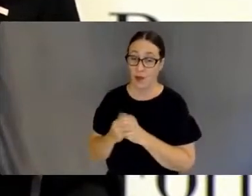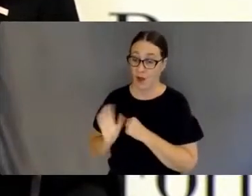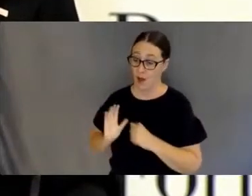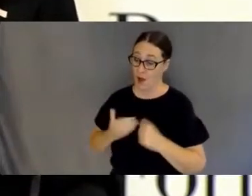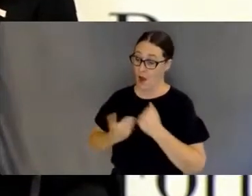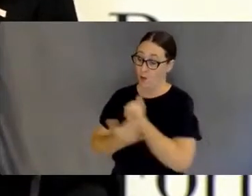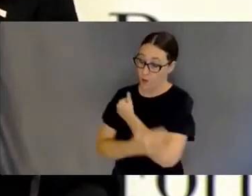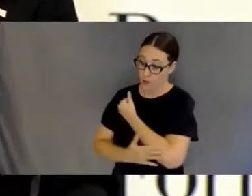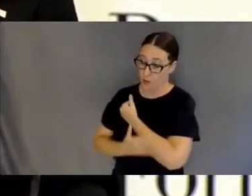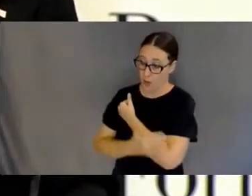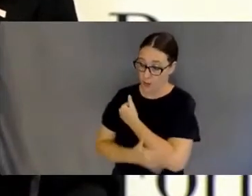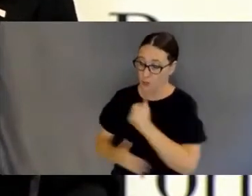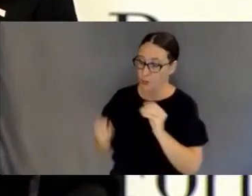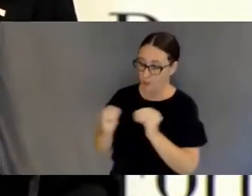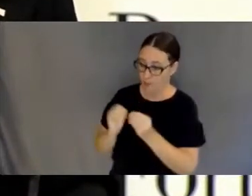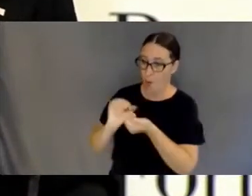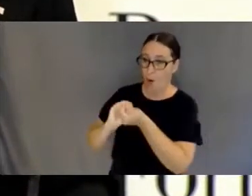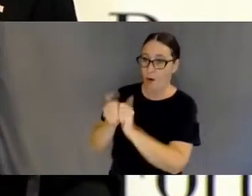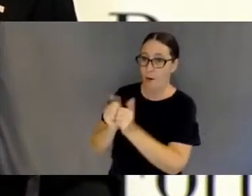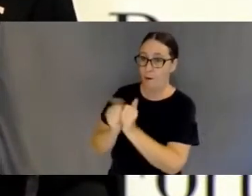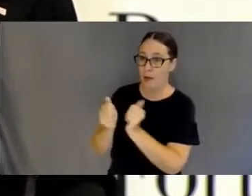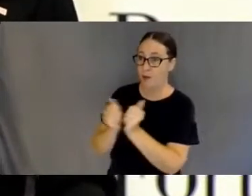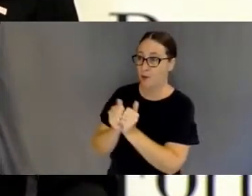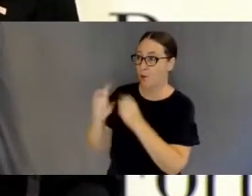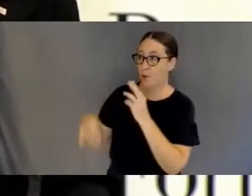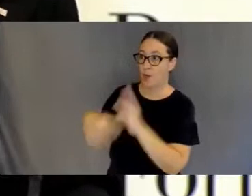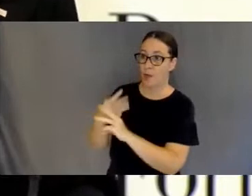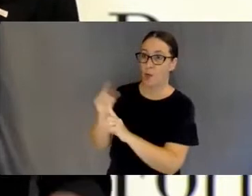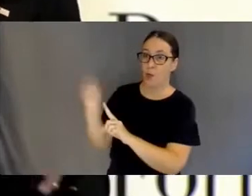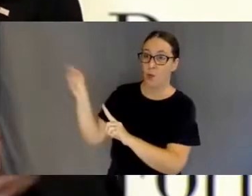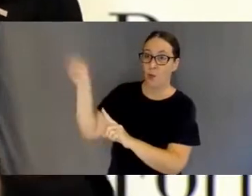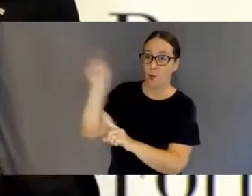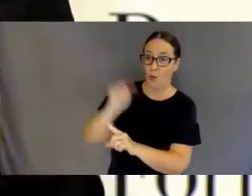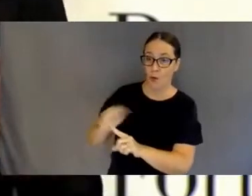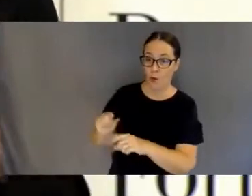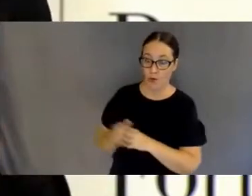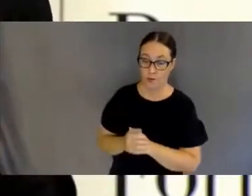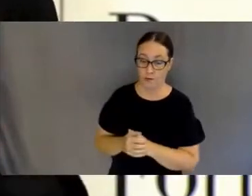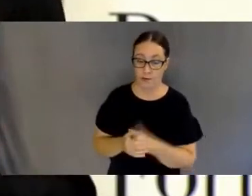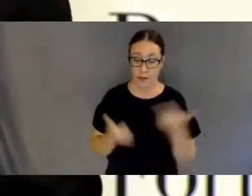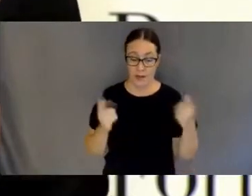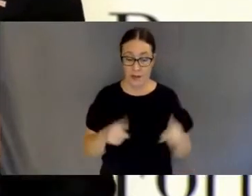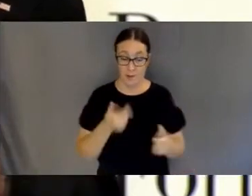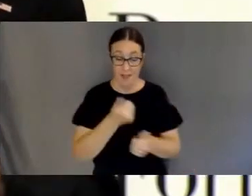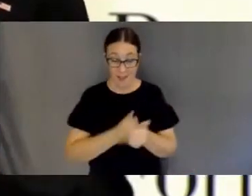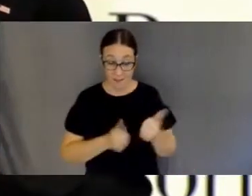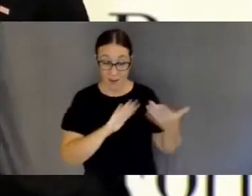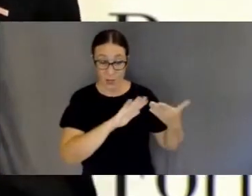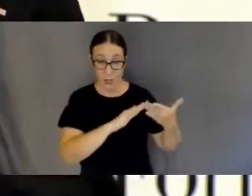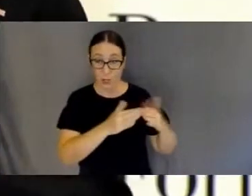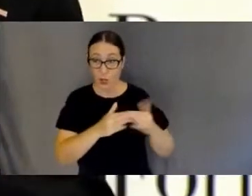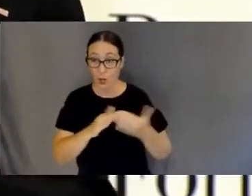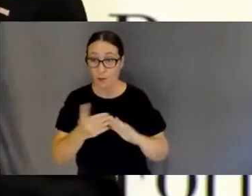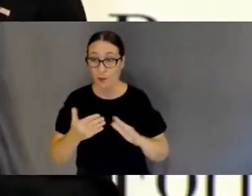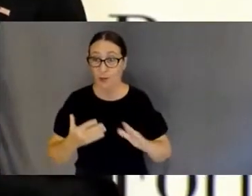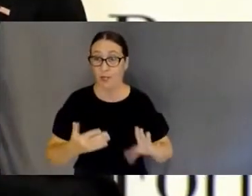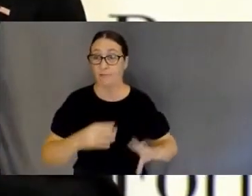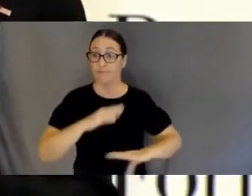be more competitive. When every community reaches its full